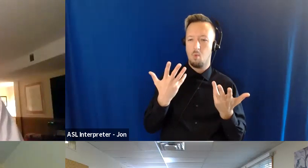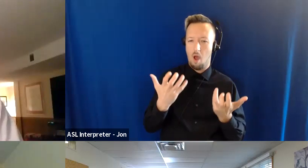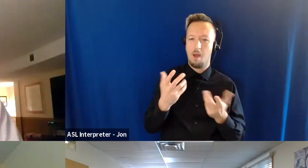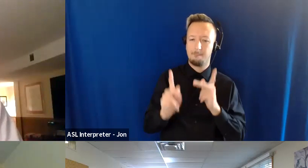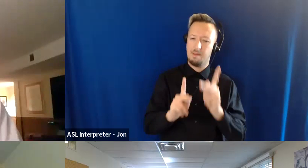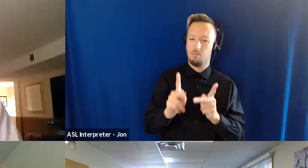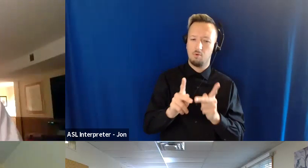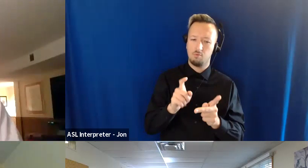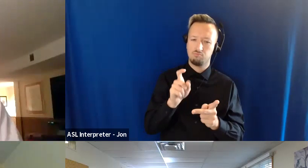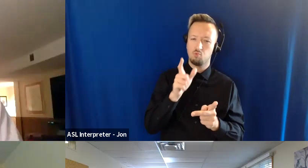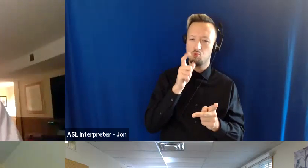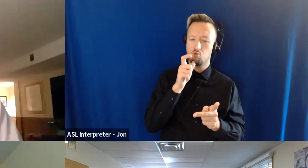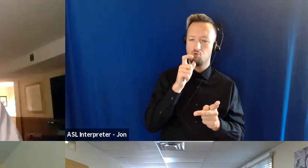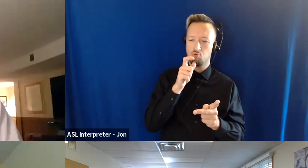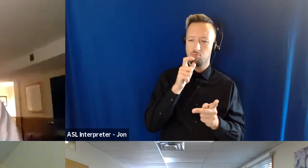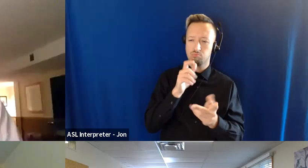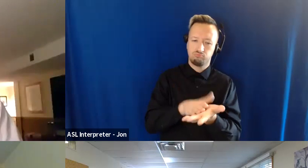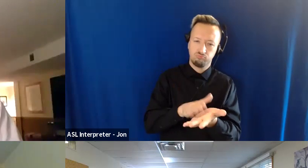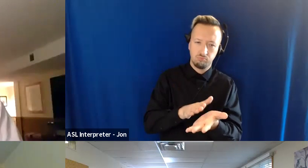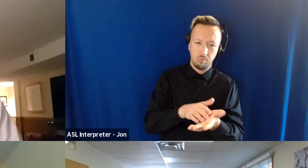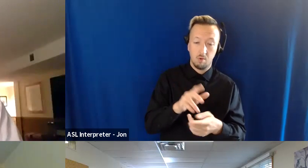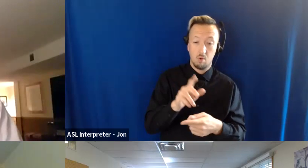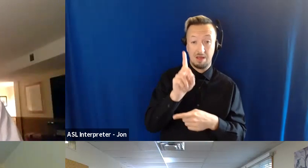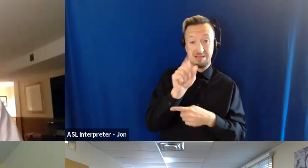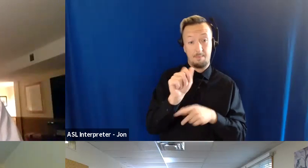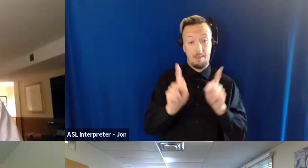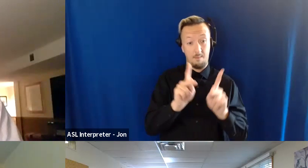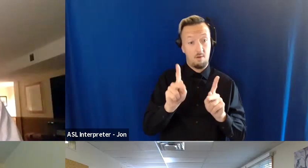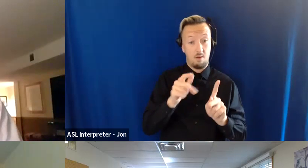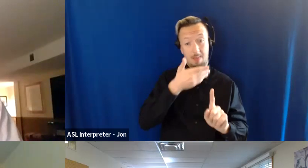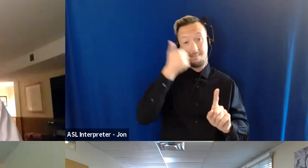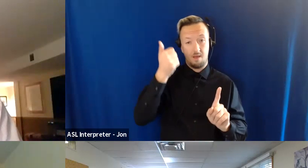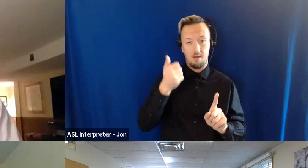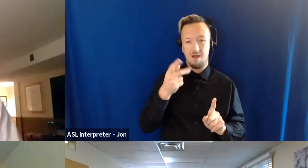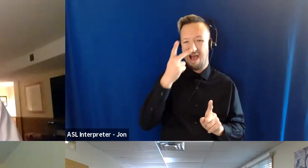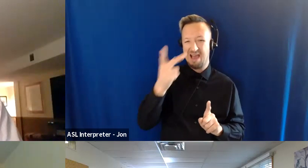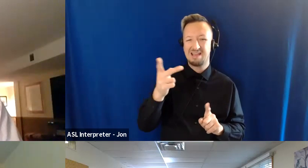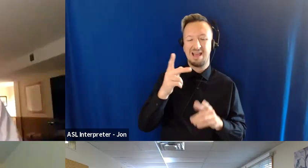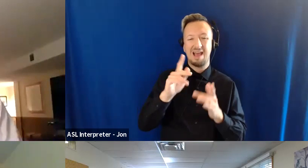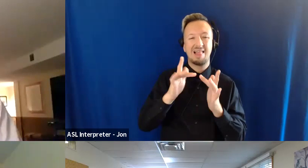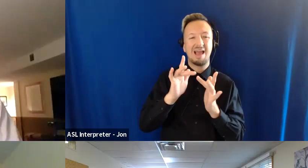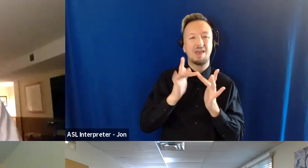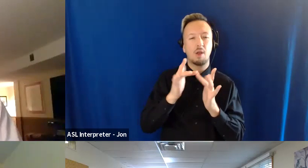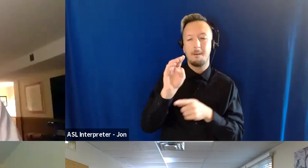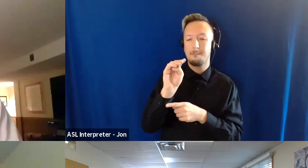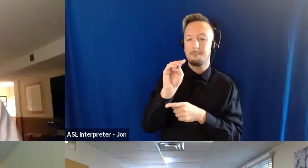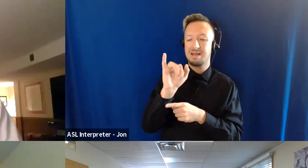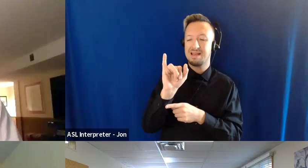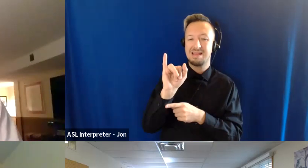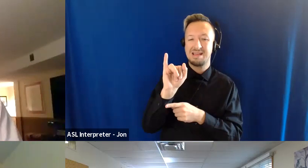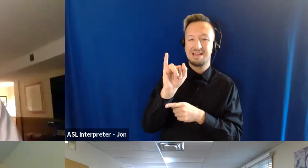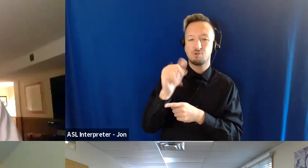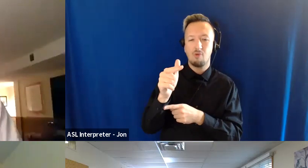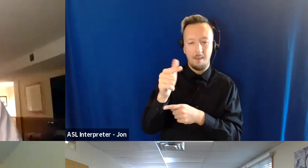like saying that disability people are the best. When I see memes on like Instagram saying that